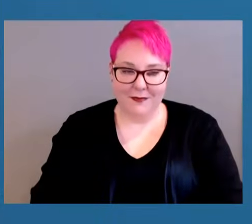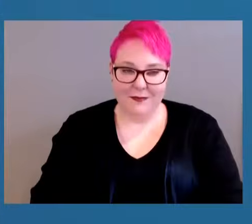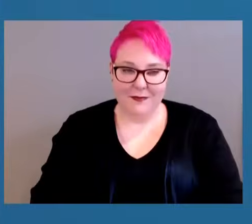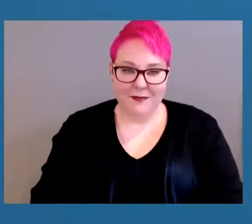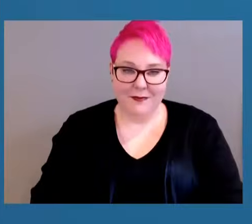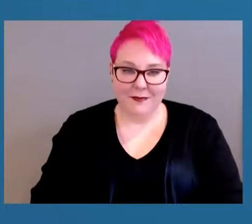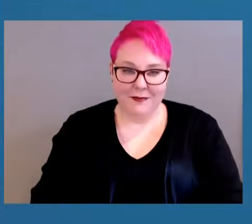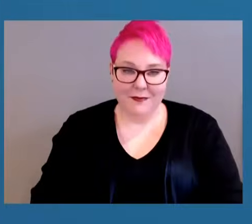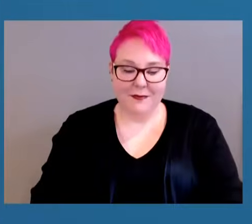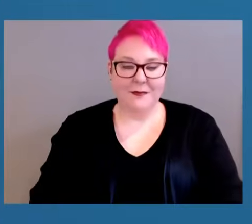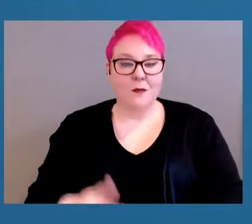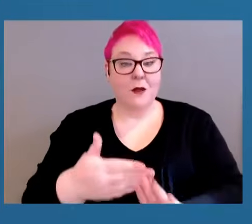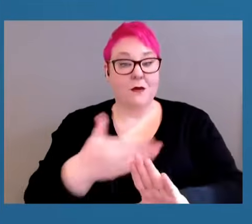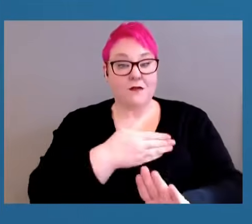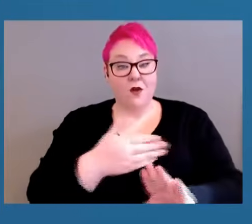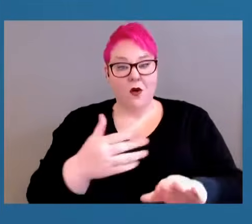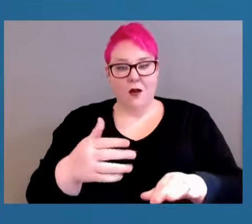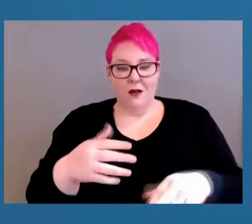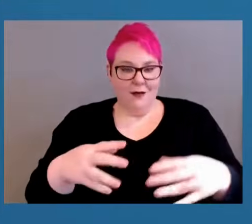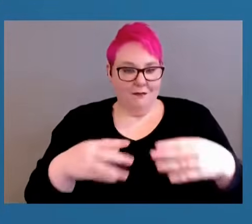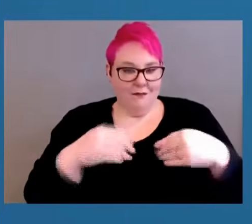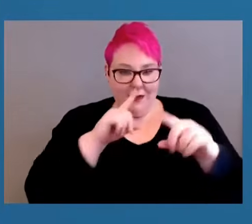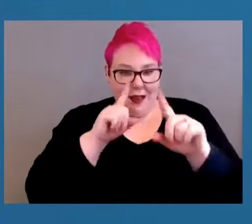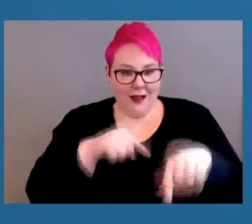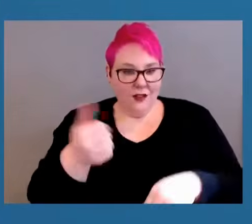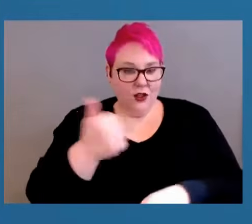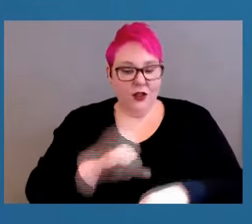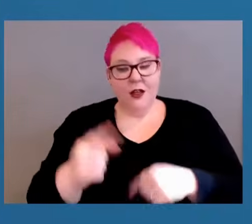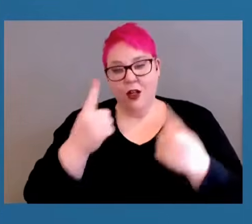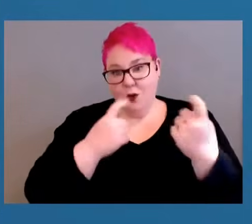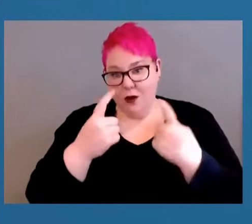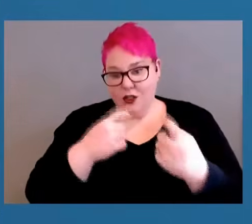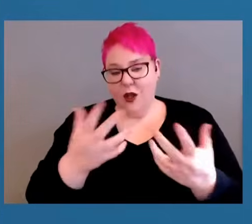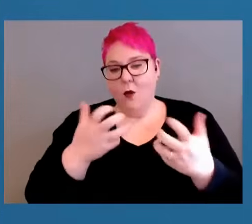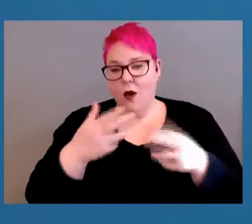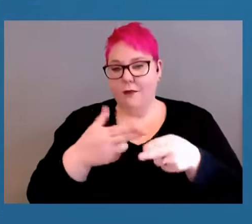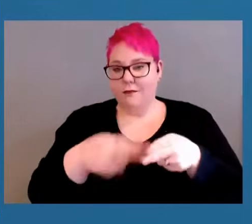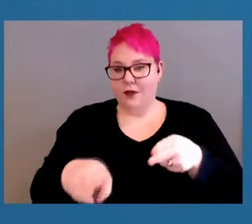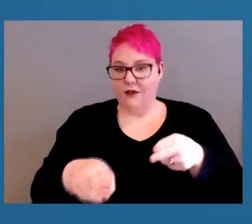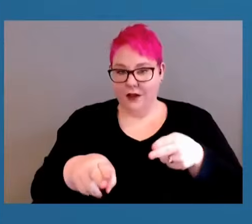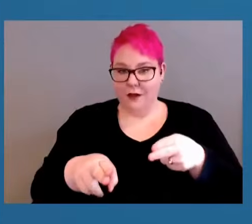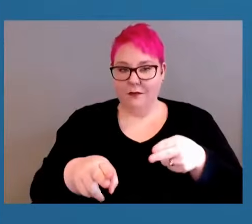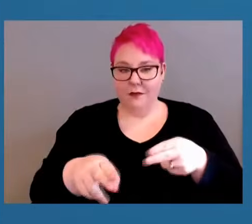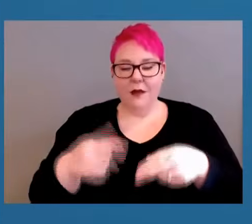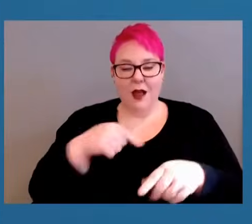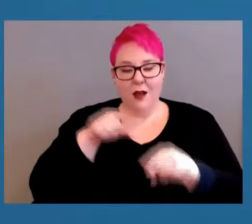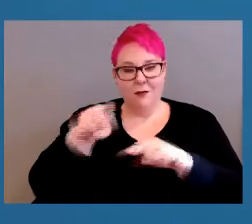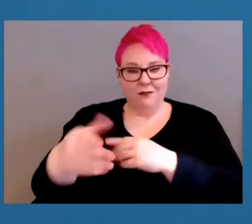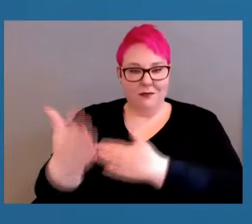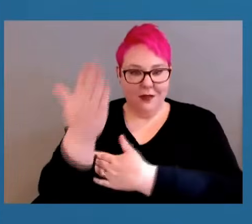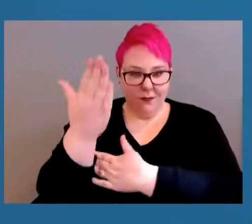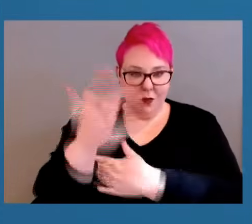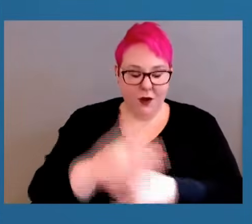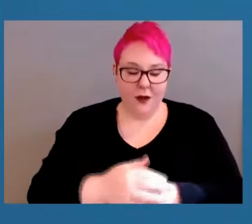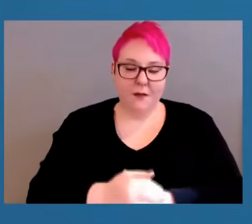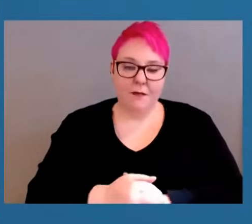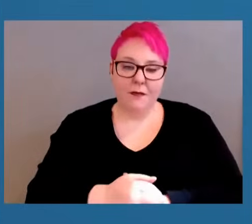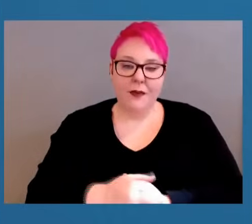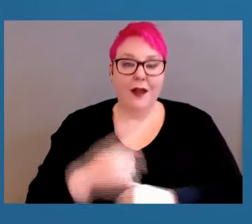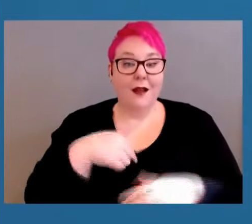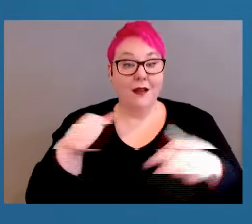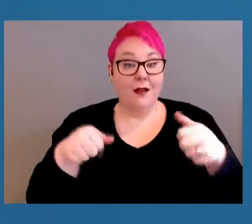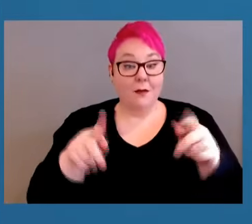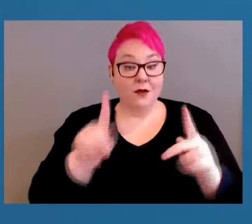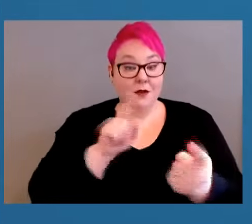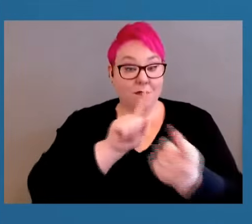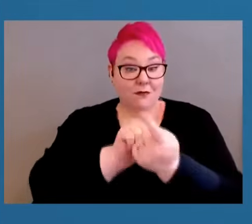Before I take any off-topic questions, I want to speak briefly about a stop I made early this morning. I had the opportunity to meet the owners